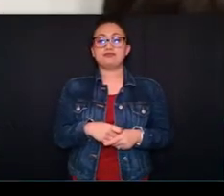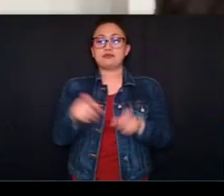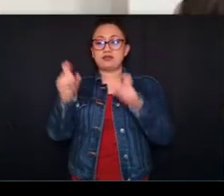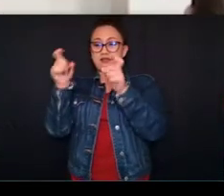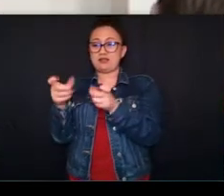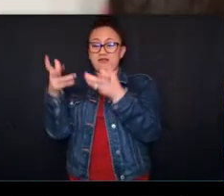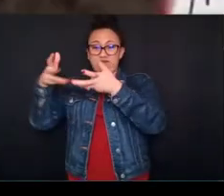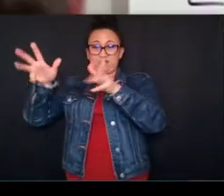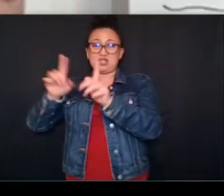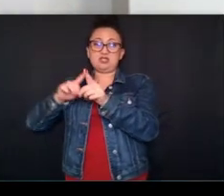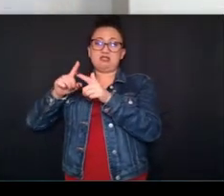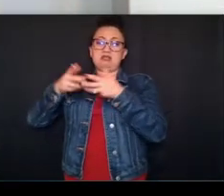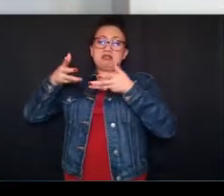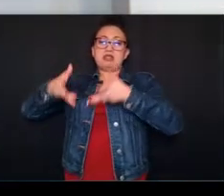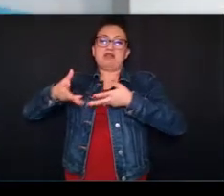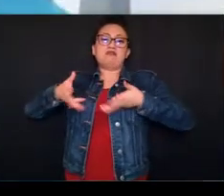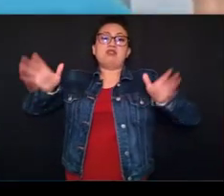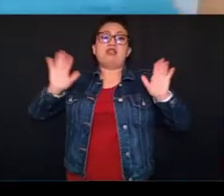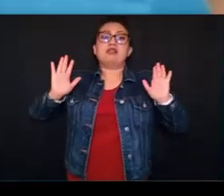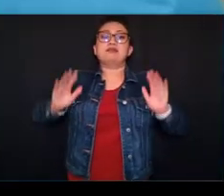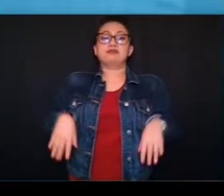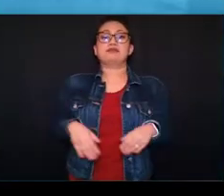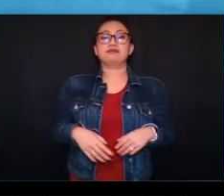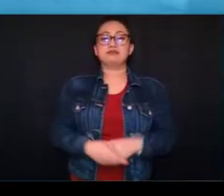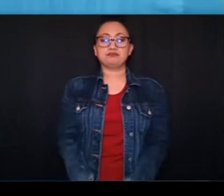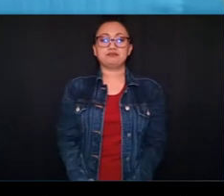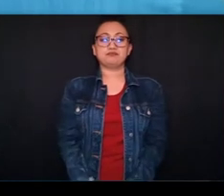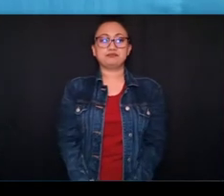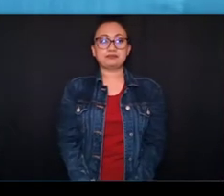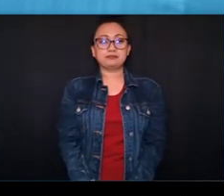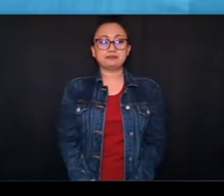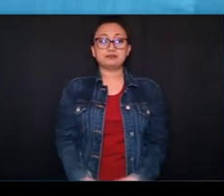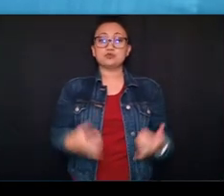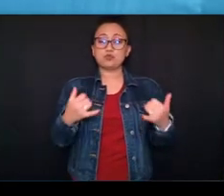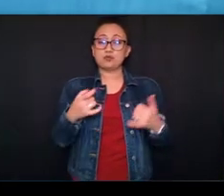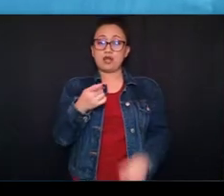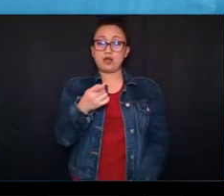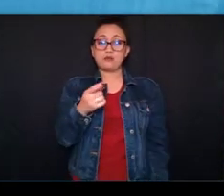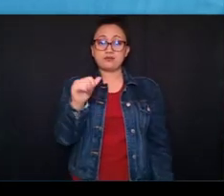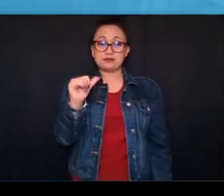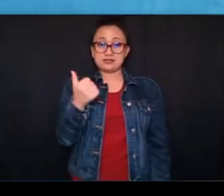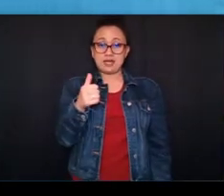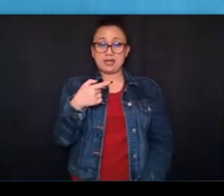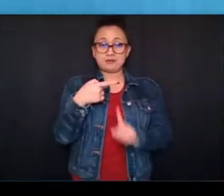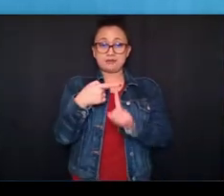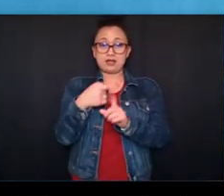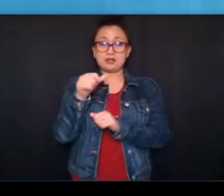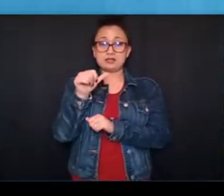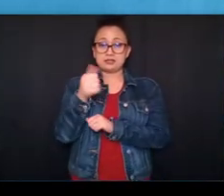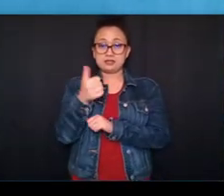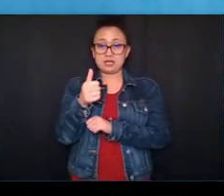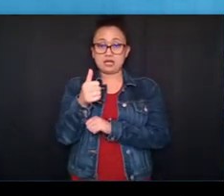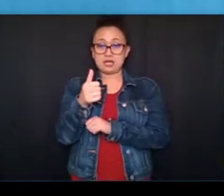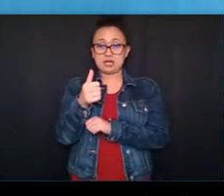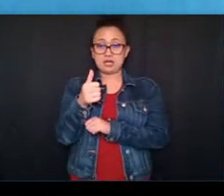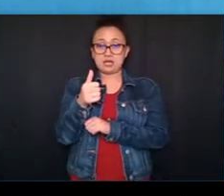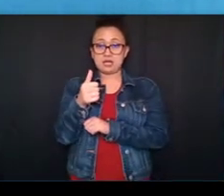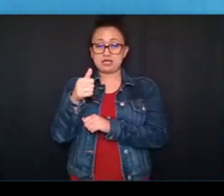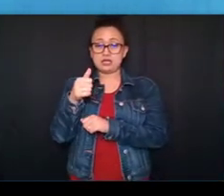case. All right, let's do 10 plus 10 divided by